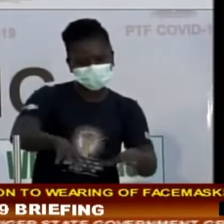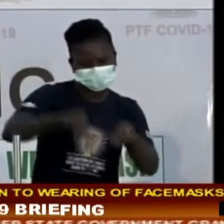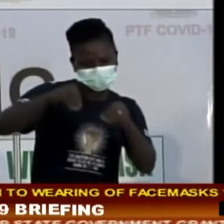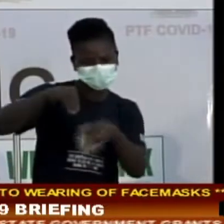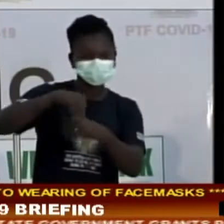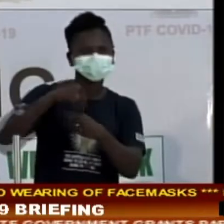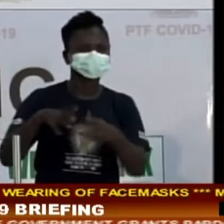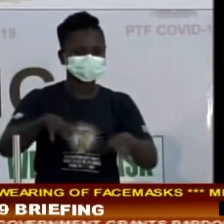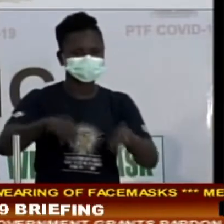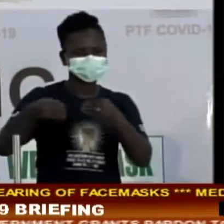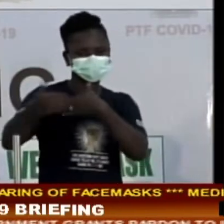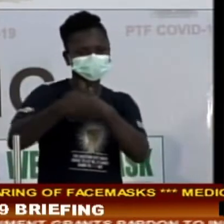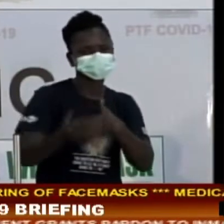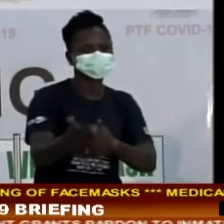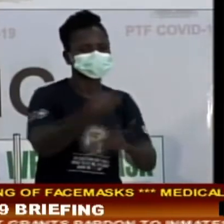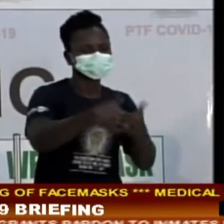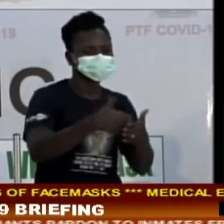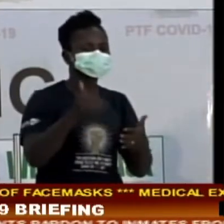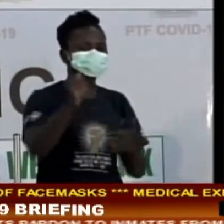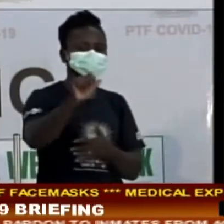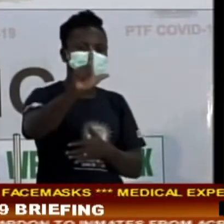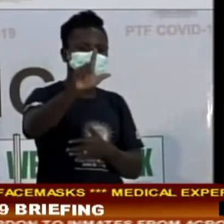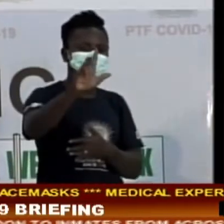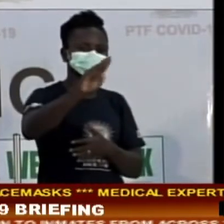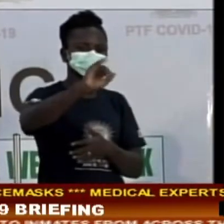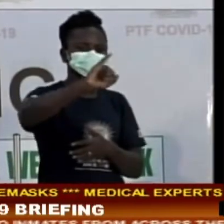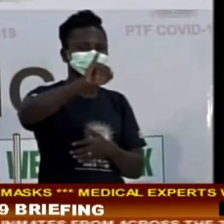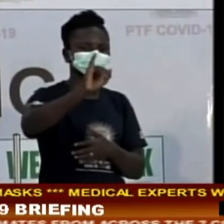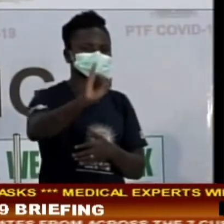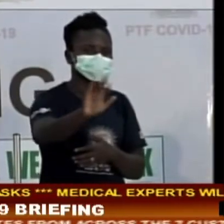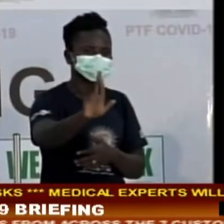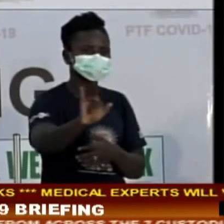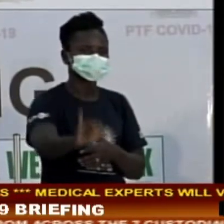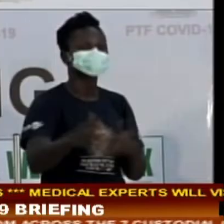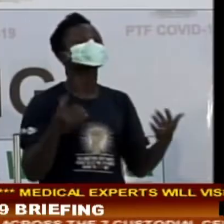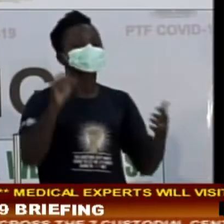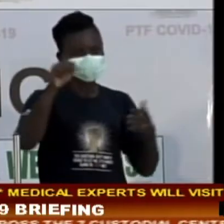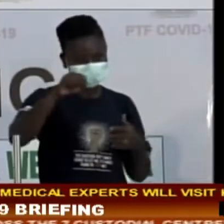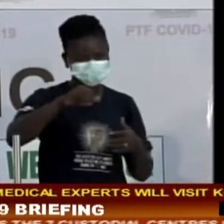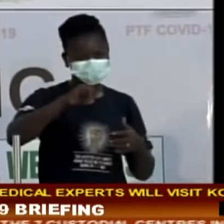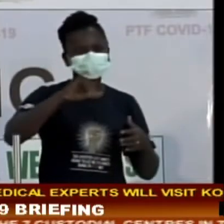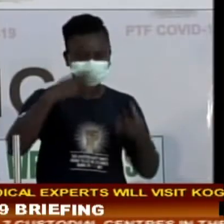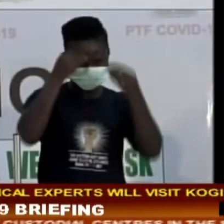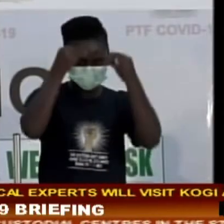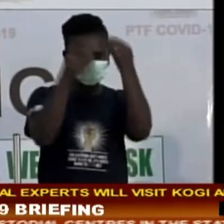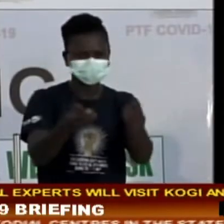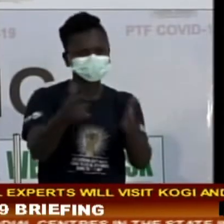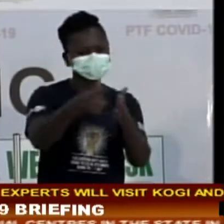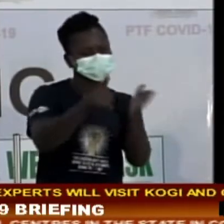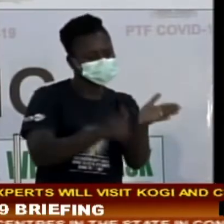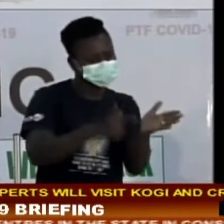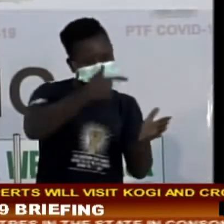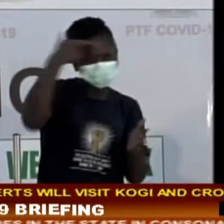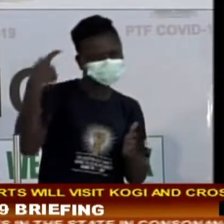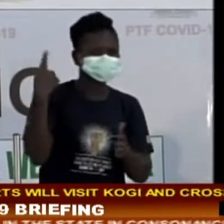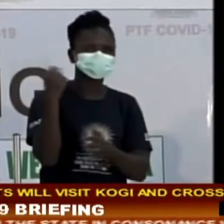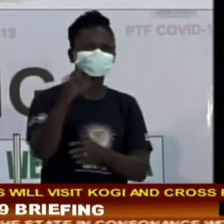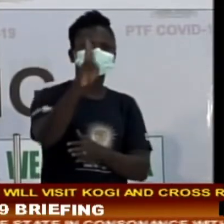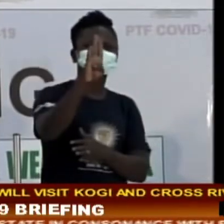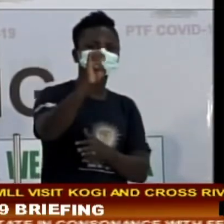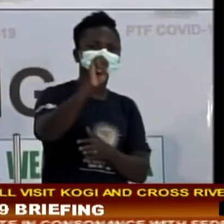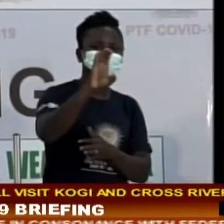all aler indeed they are actually obeying the law because the ubec act